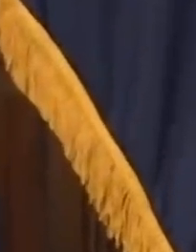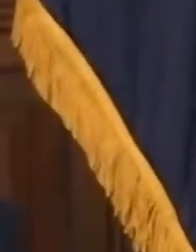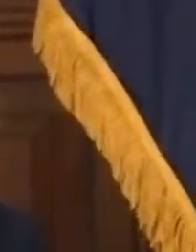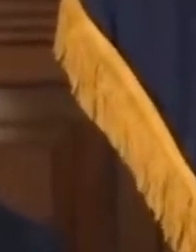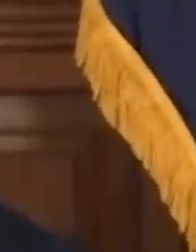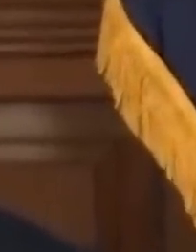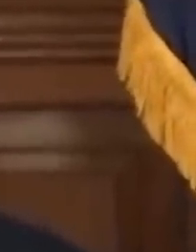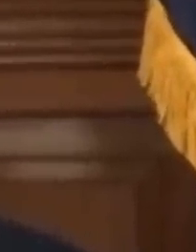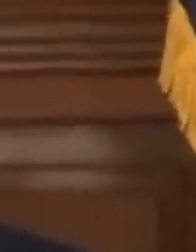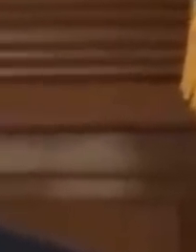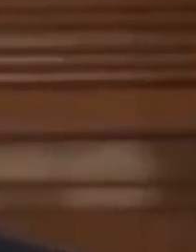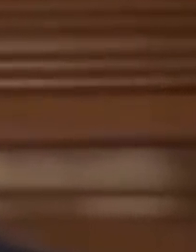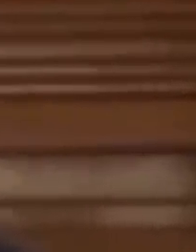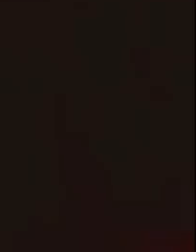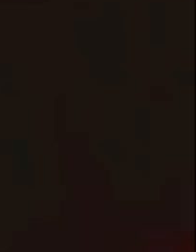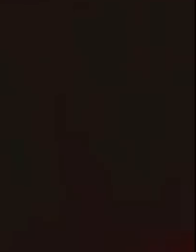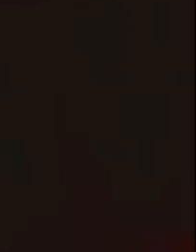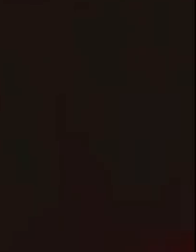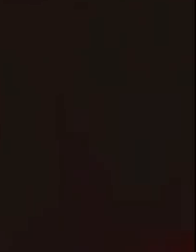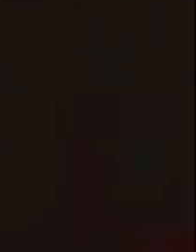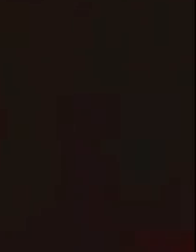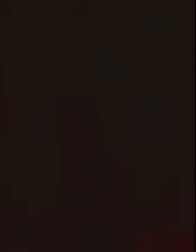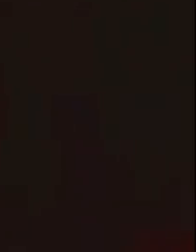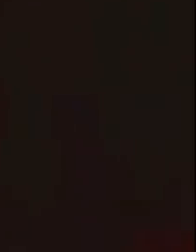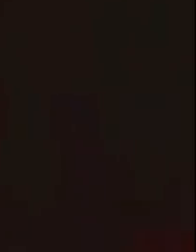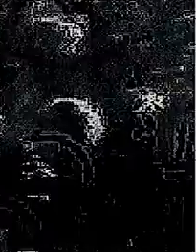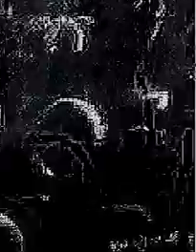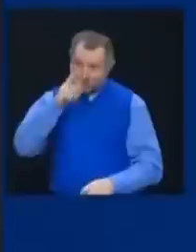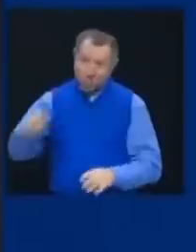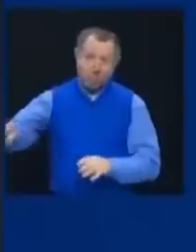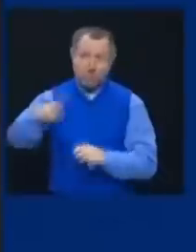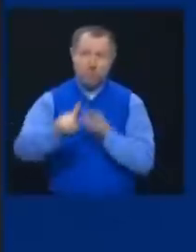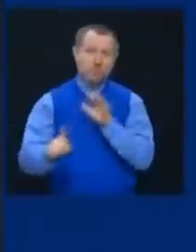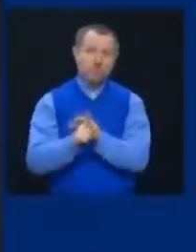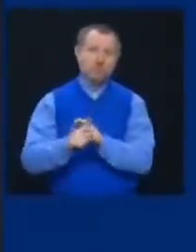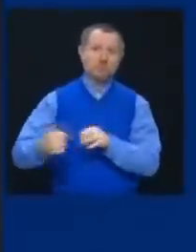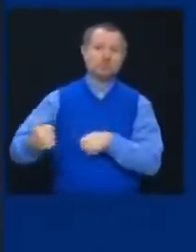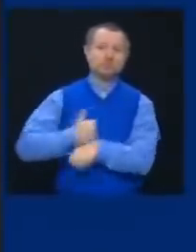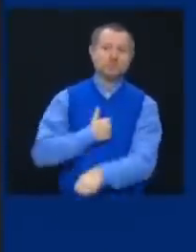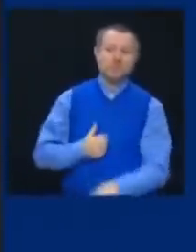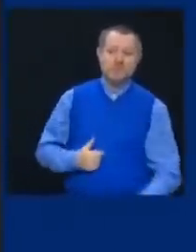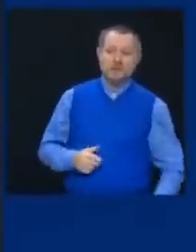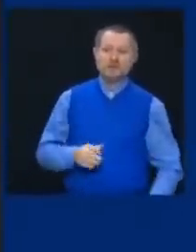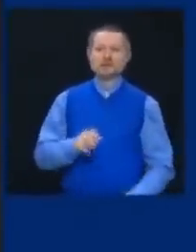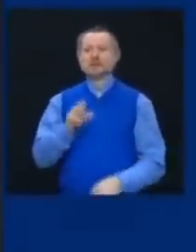men, children, etc. You are damaged goods. The,